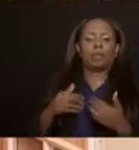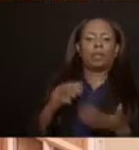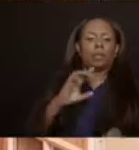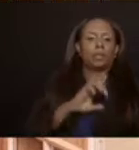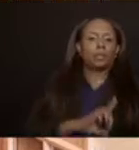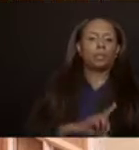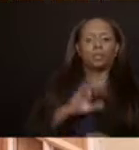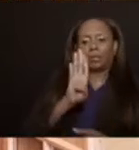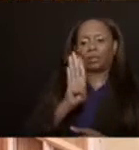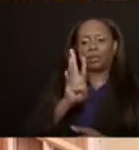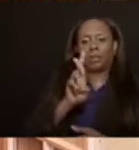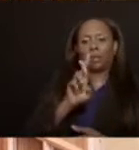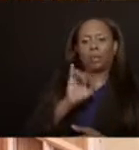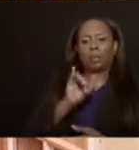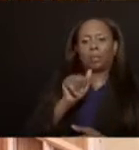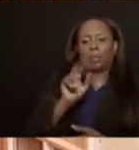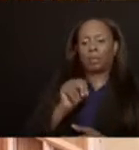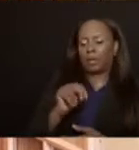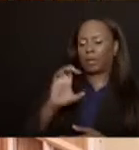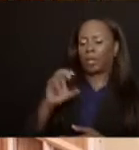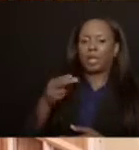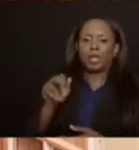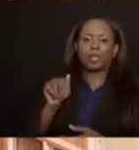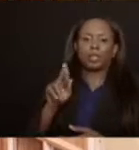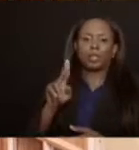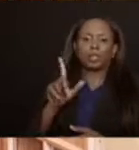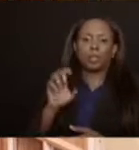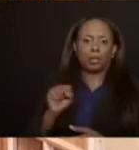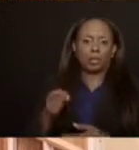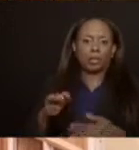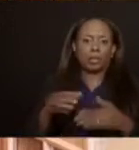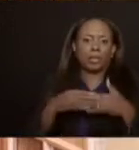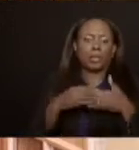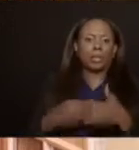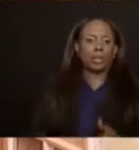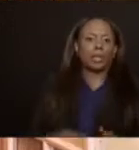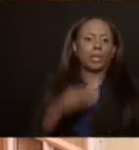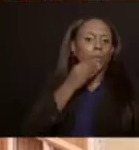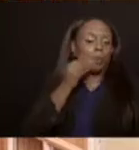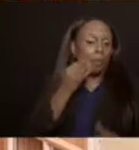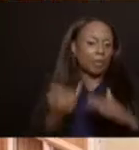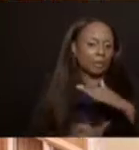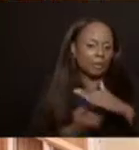home isolation and Dr. Dana Grandison leading the team of home